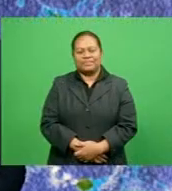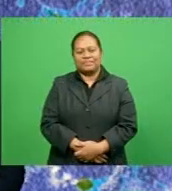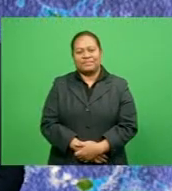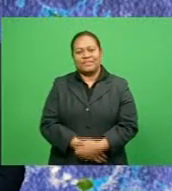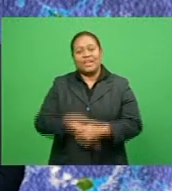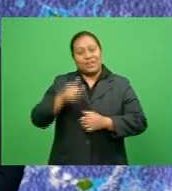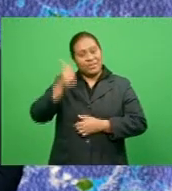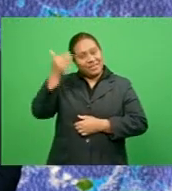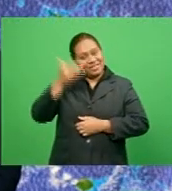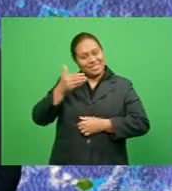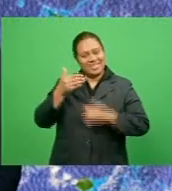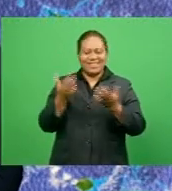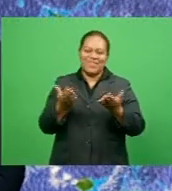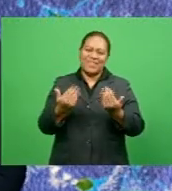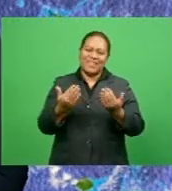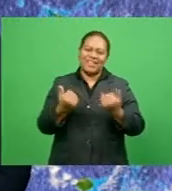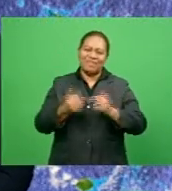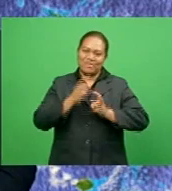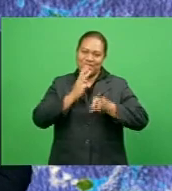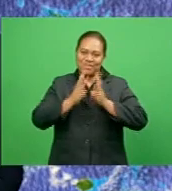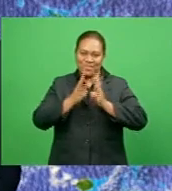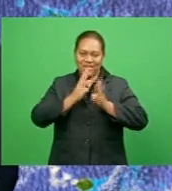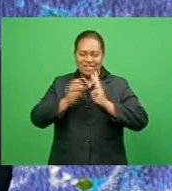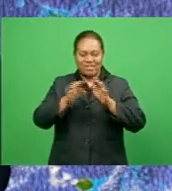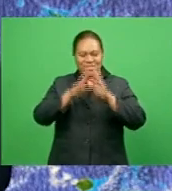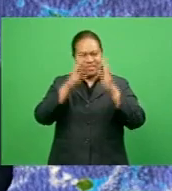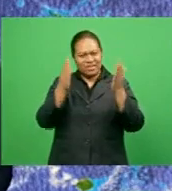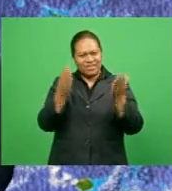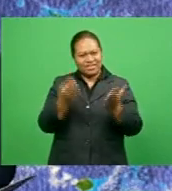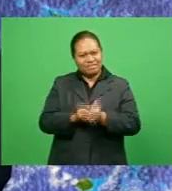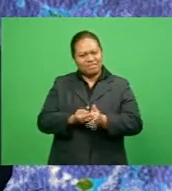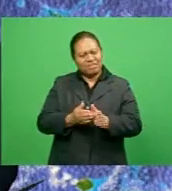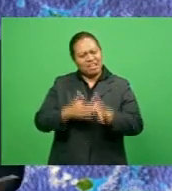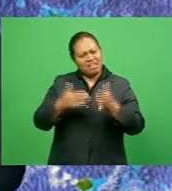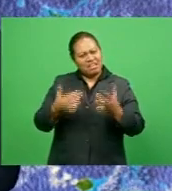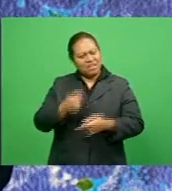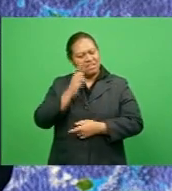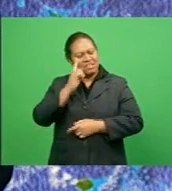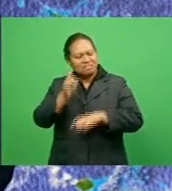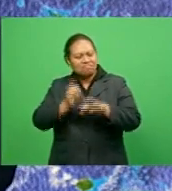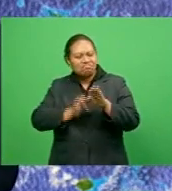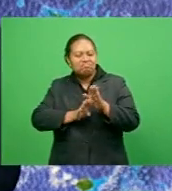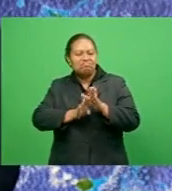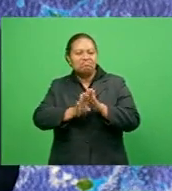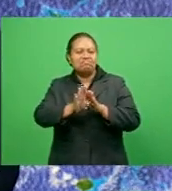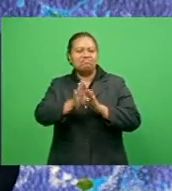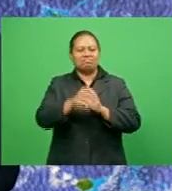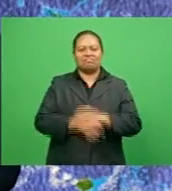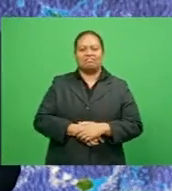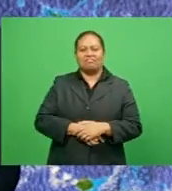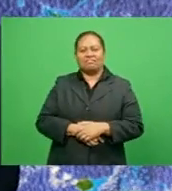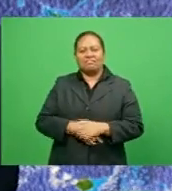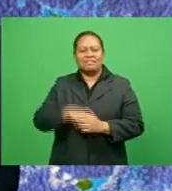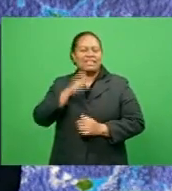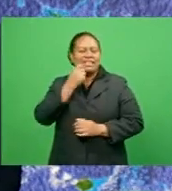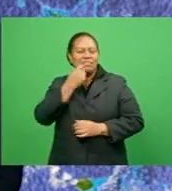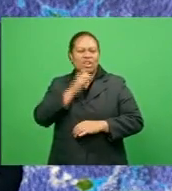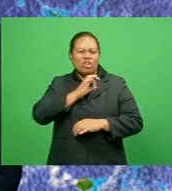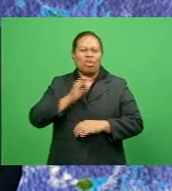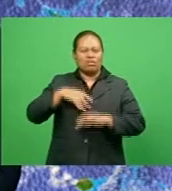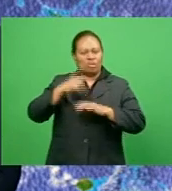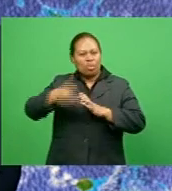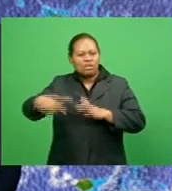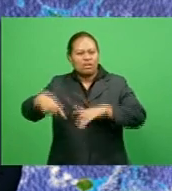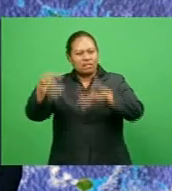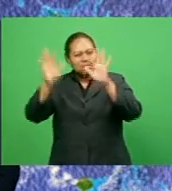Good evening and welcome to the weather world. Conditions have somewhat improved. It's not bugging us with showers every time